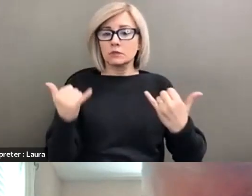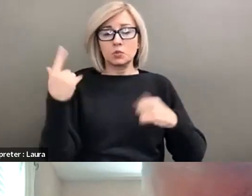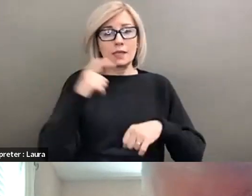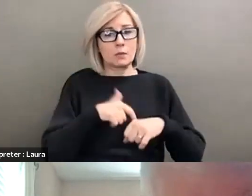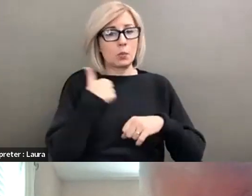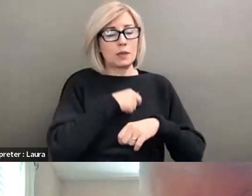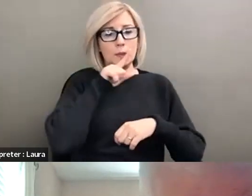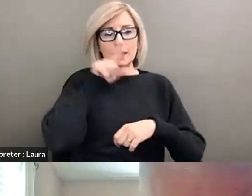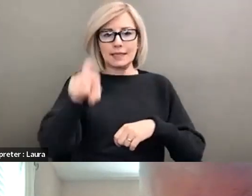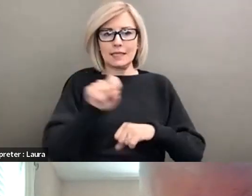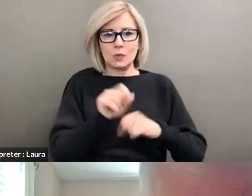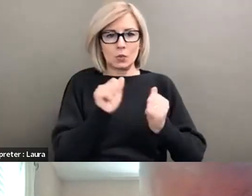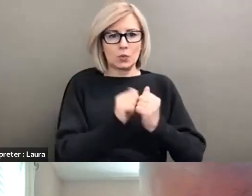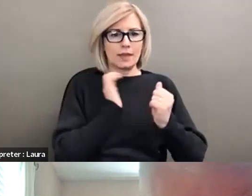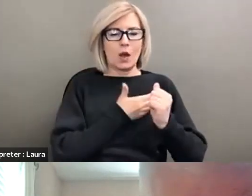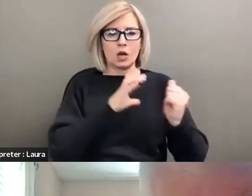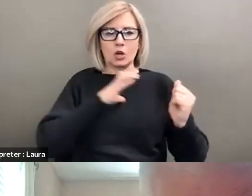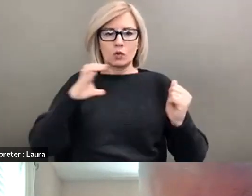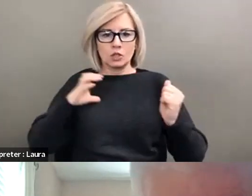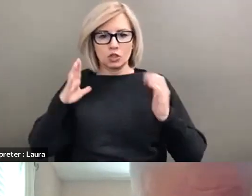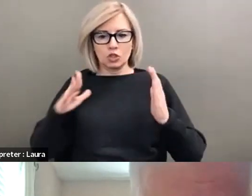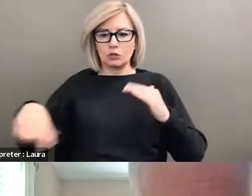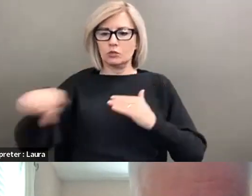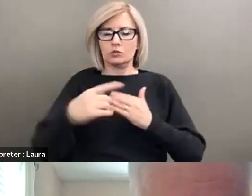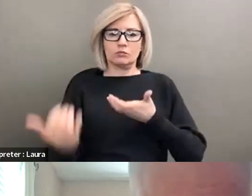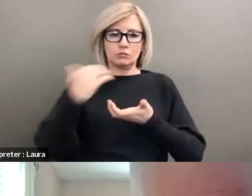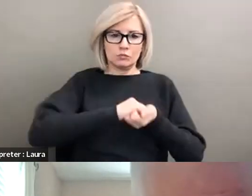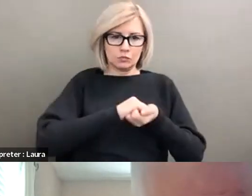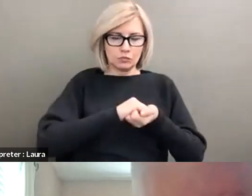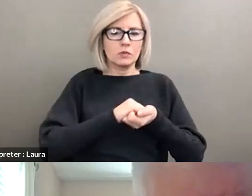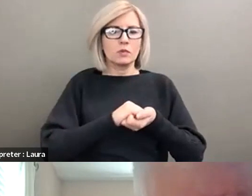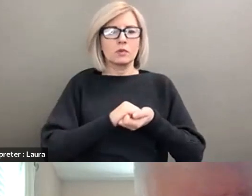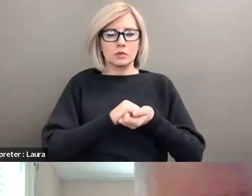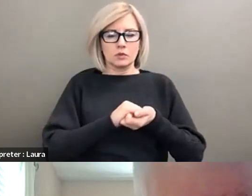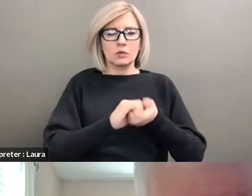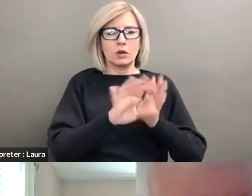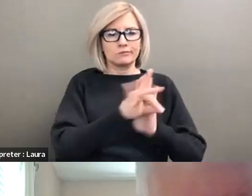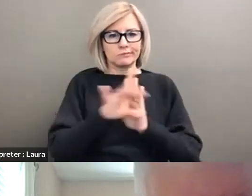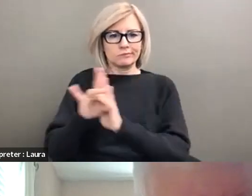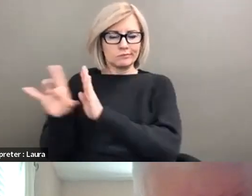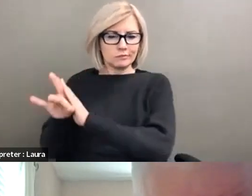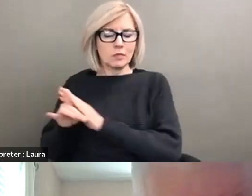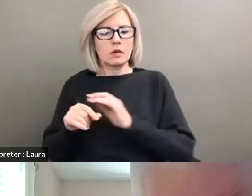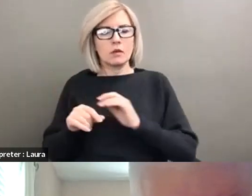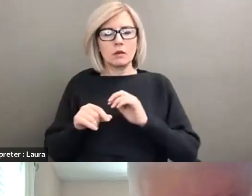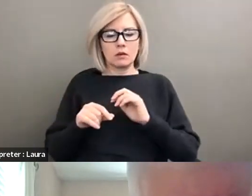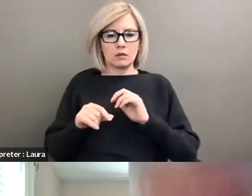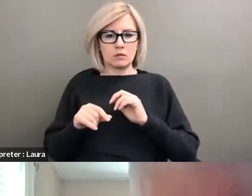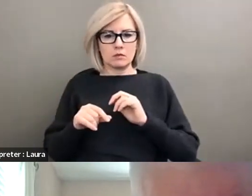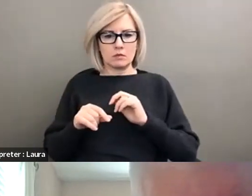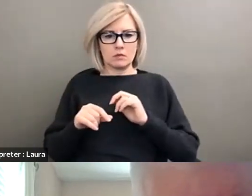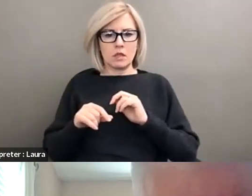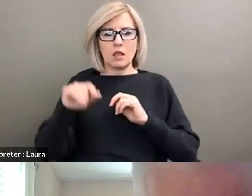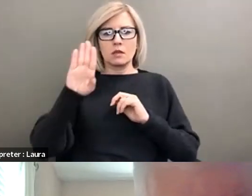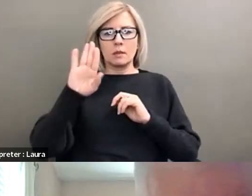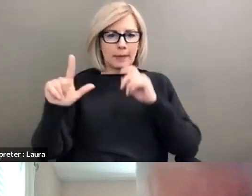really need to work with our congressional, jointly with our congressional delegation. There is a